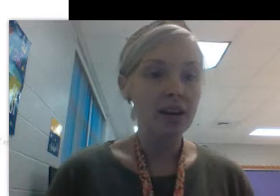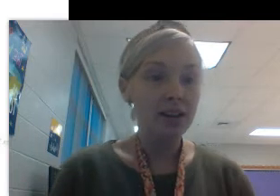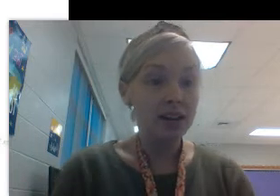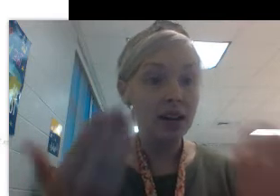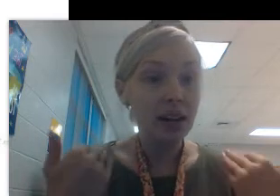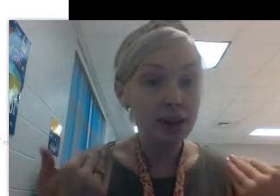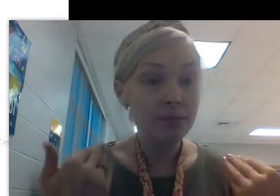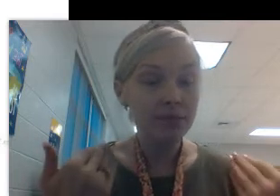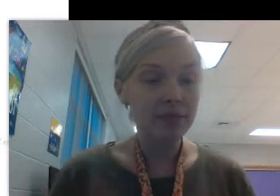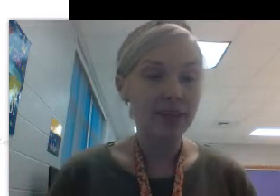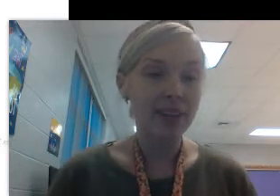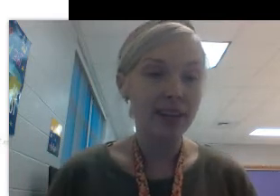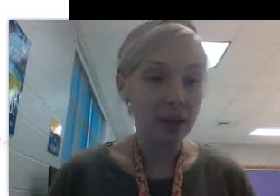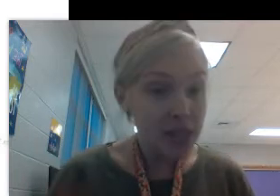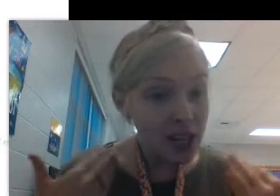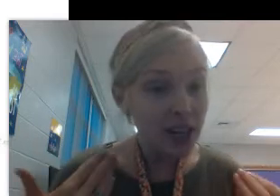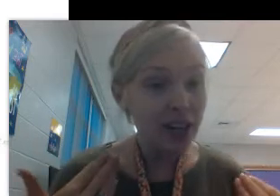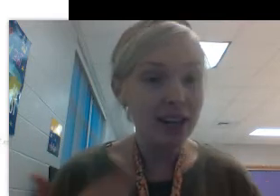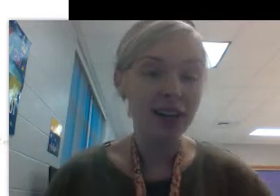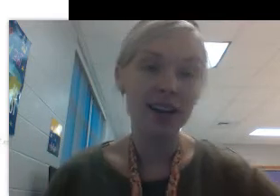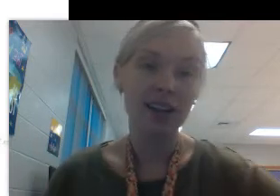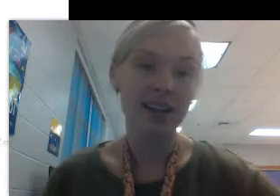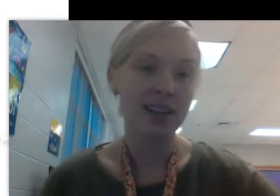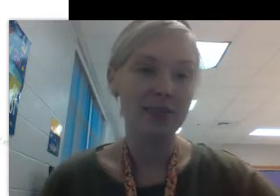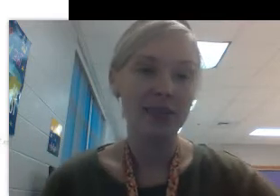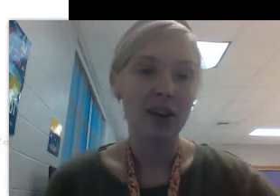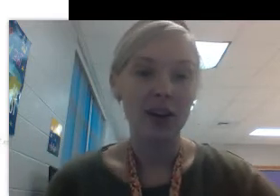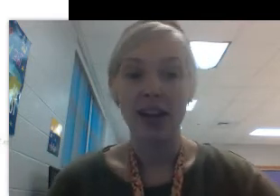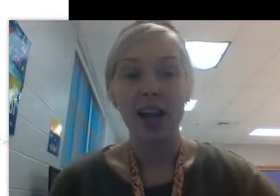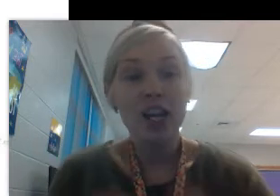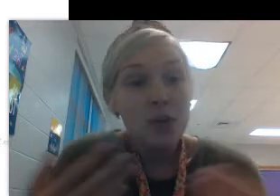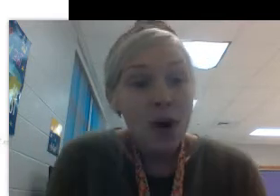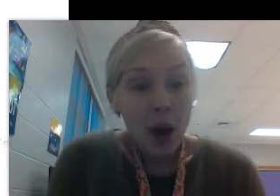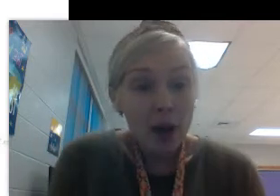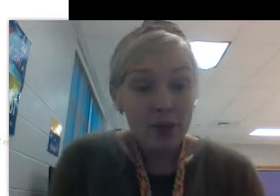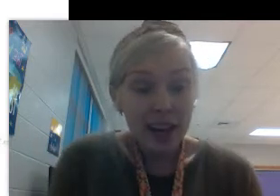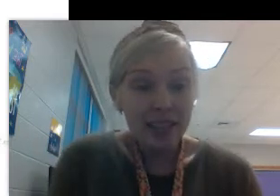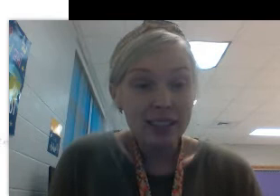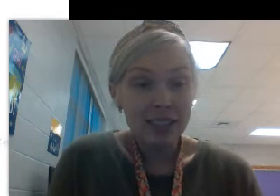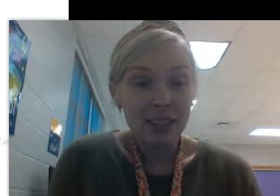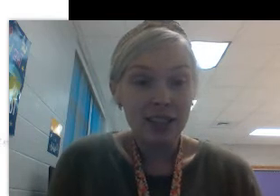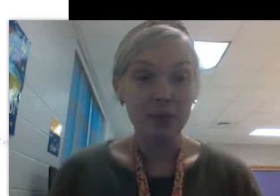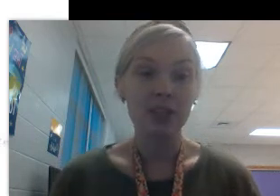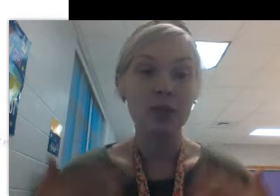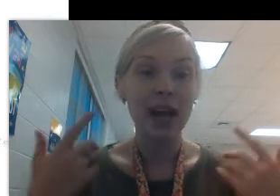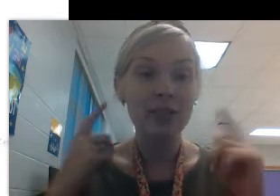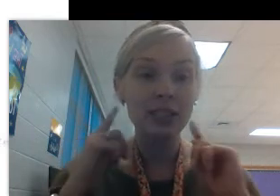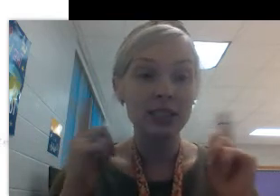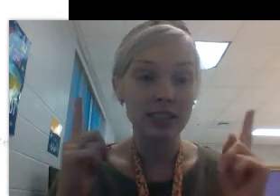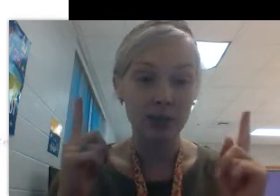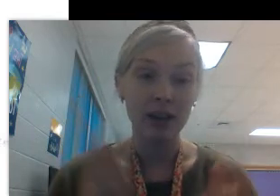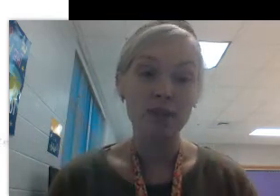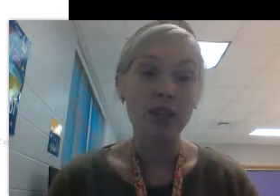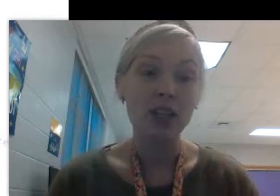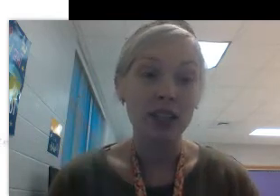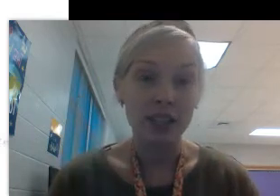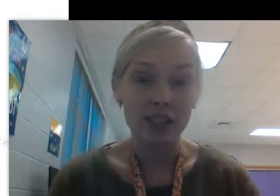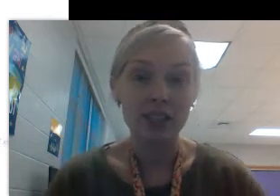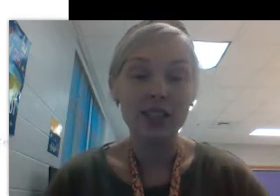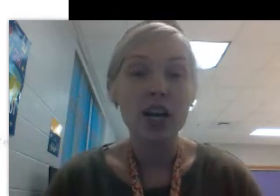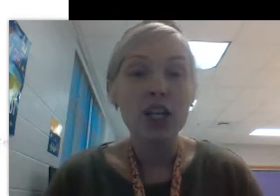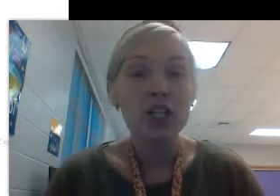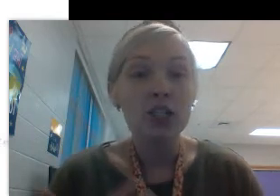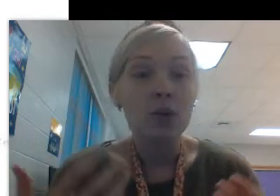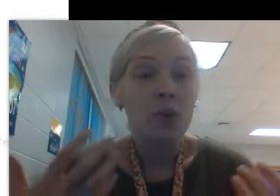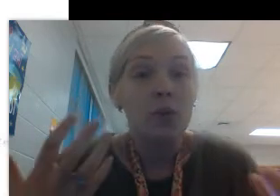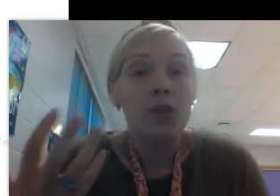Peter, come. Come here. And you all come, right? Because we have to listen. We have to be good